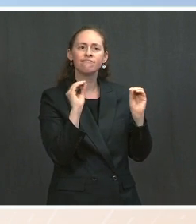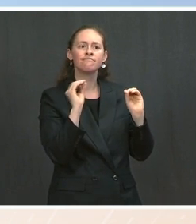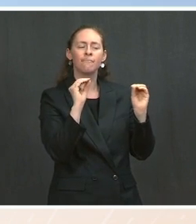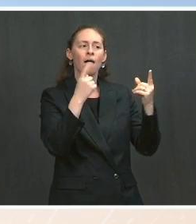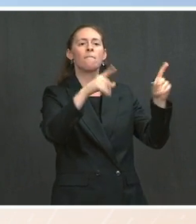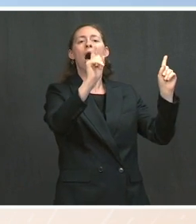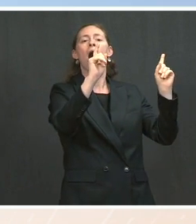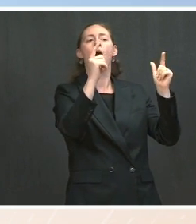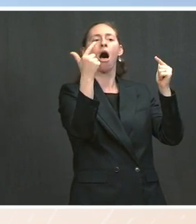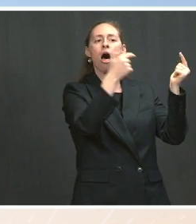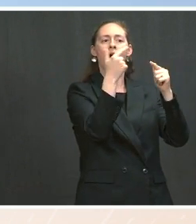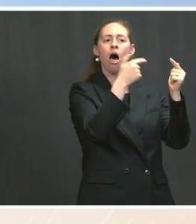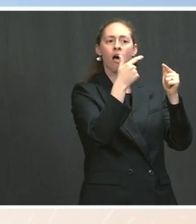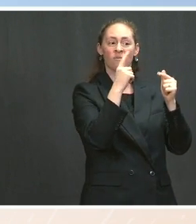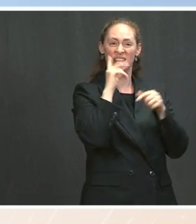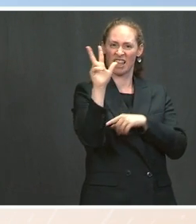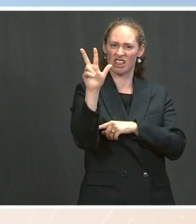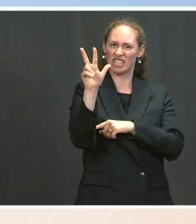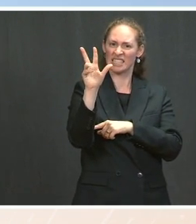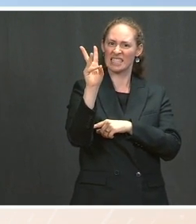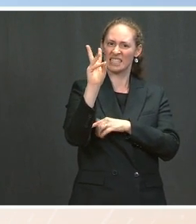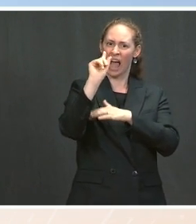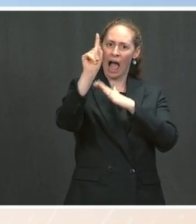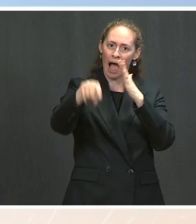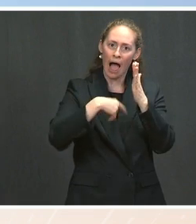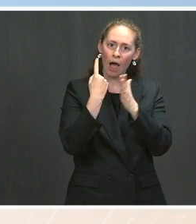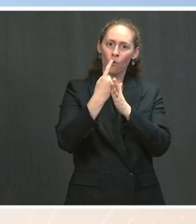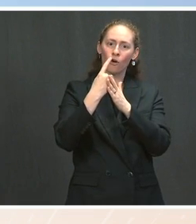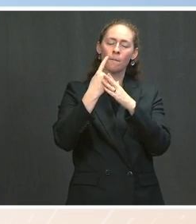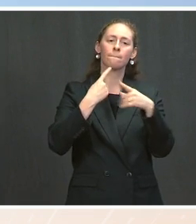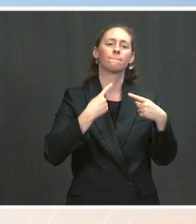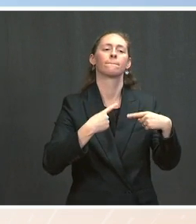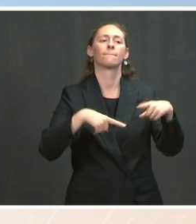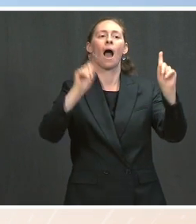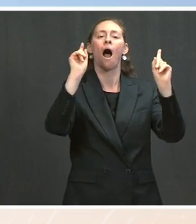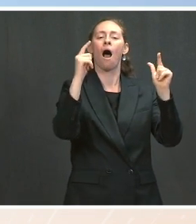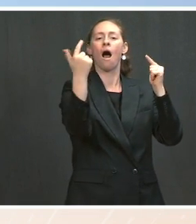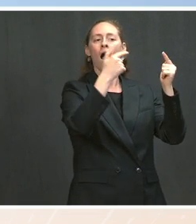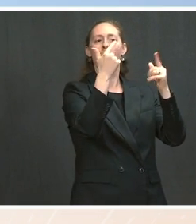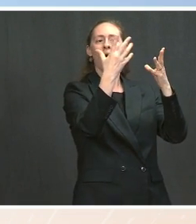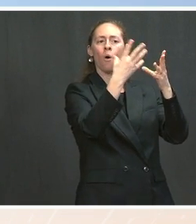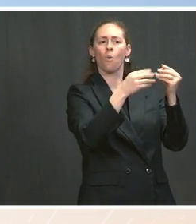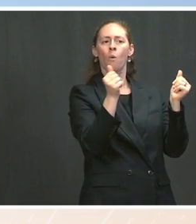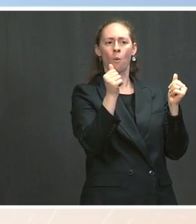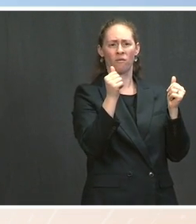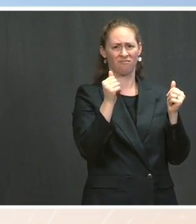36 hours later, 2 a.m. Friday local time. Was the president concerned, and